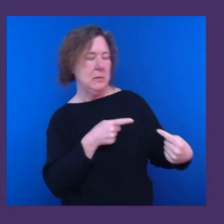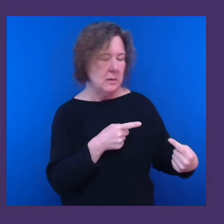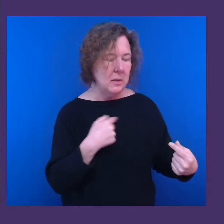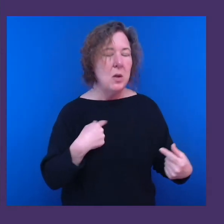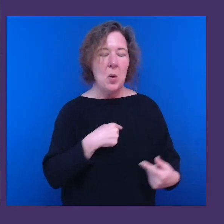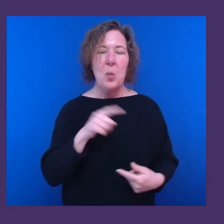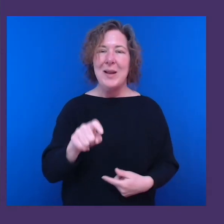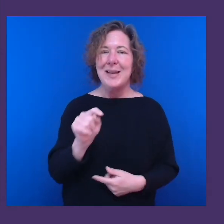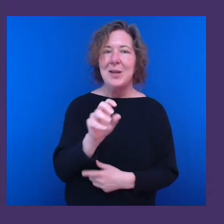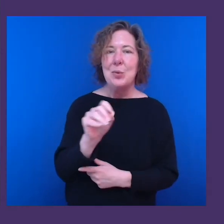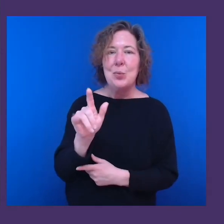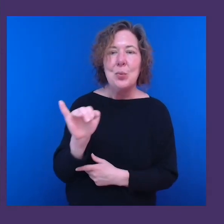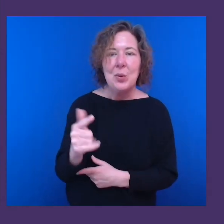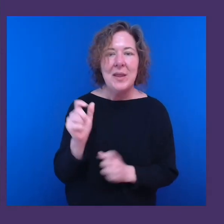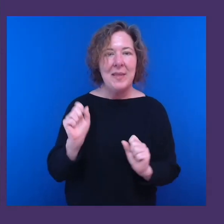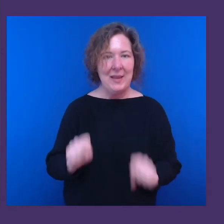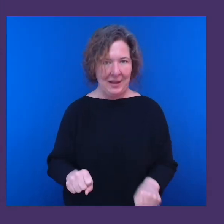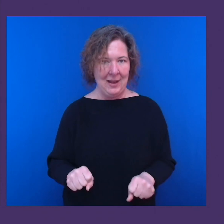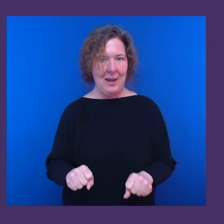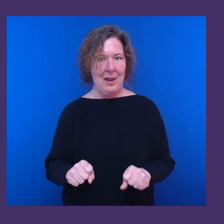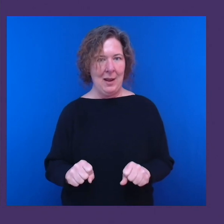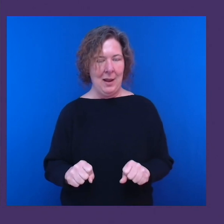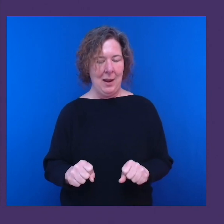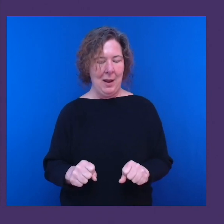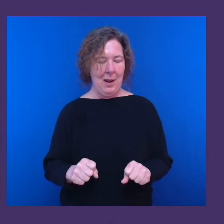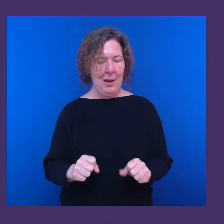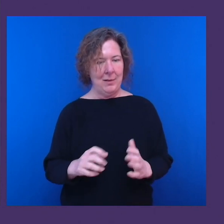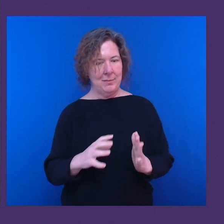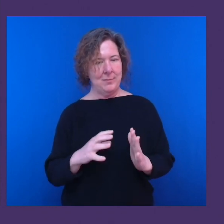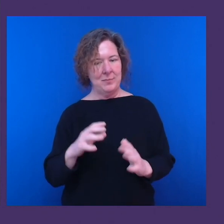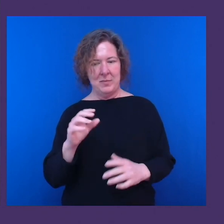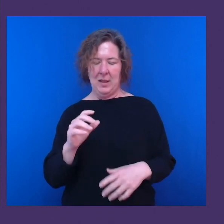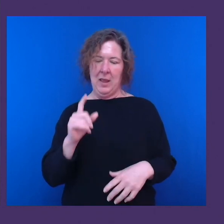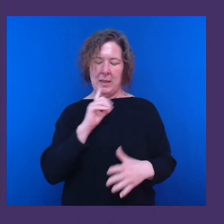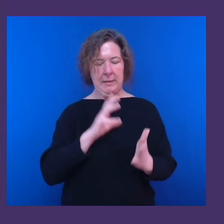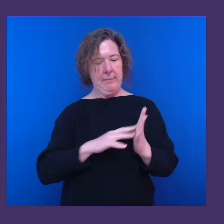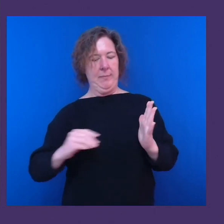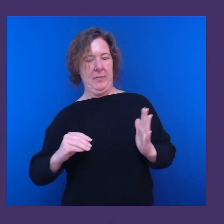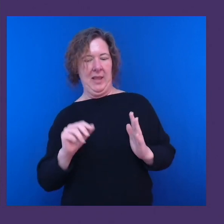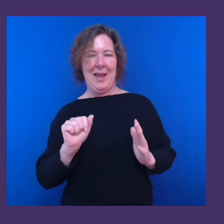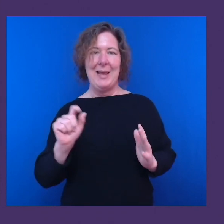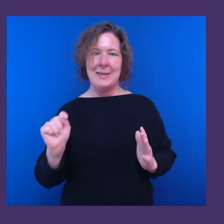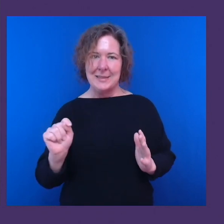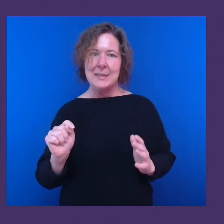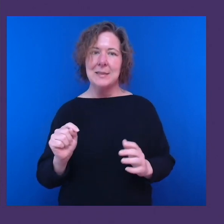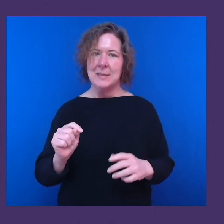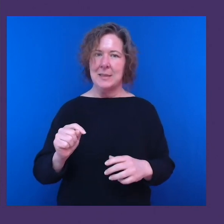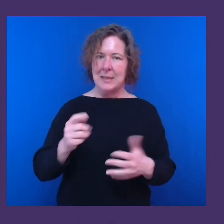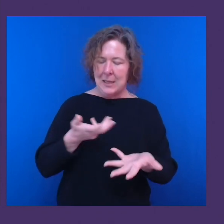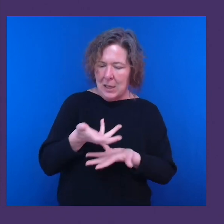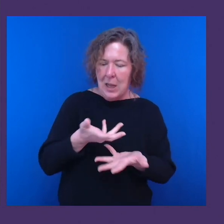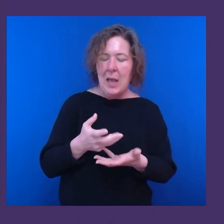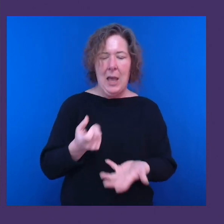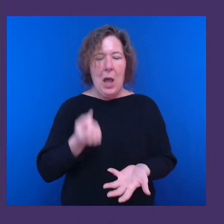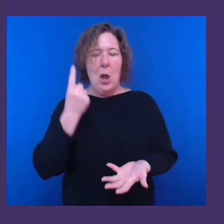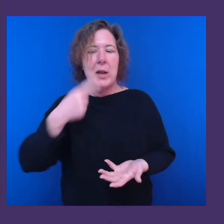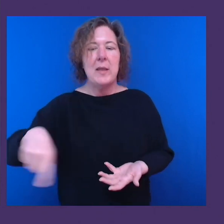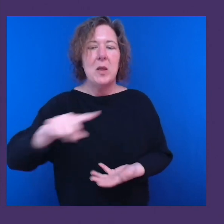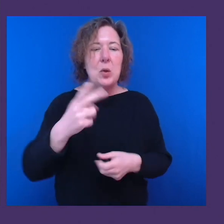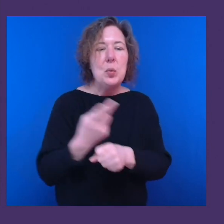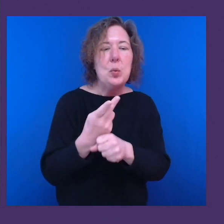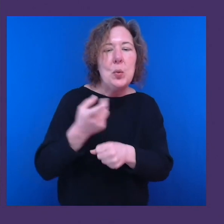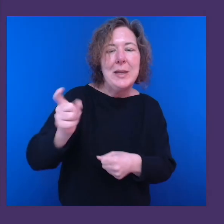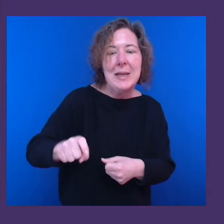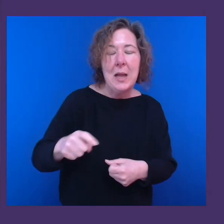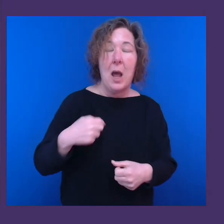emulate the AT interactions and understand the user's need. And I'm really hopeful, we're not there